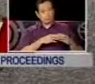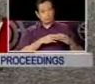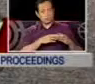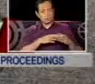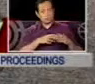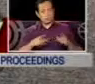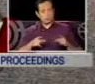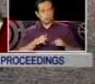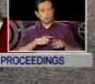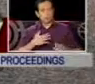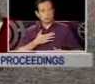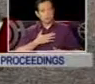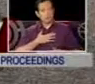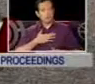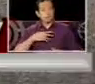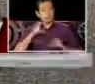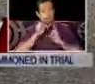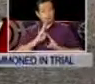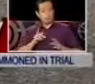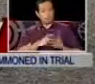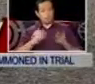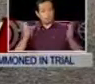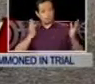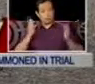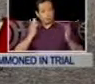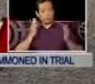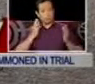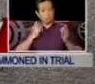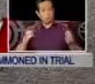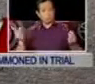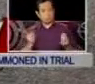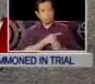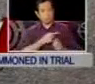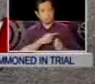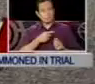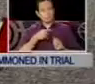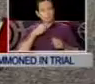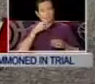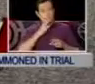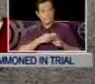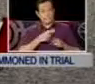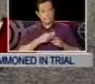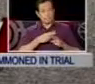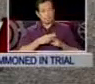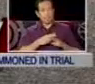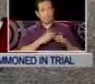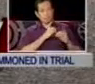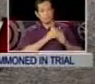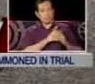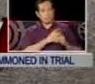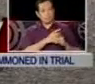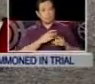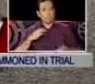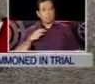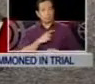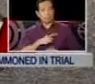it is my privilege to serve the penalty in behalf of Defense Council. I honor the